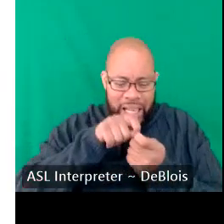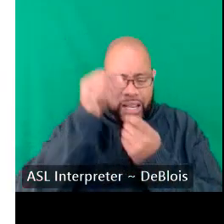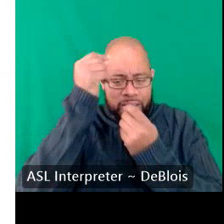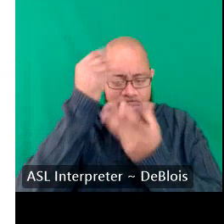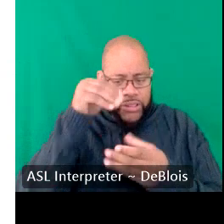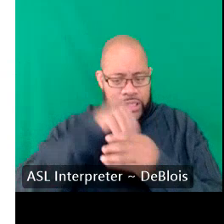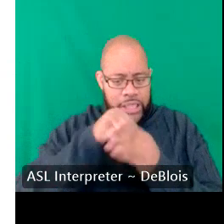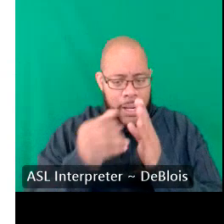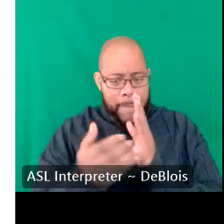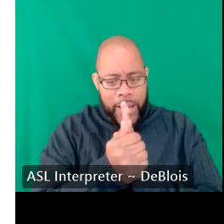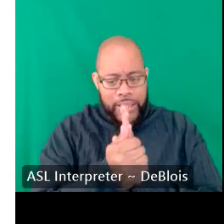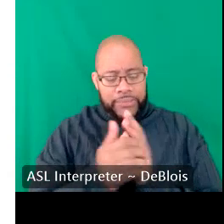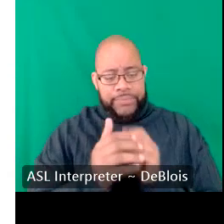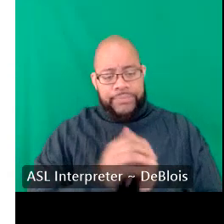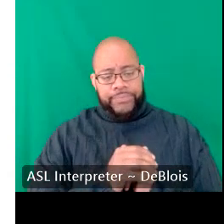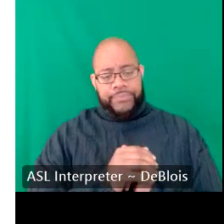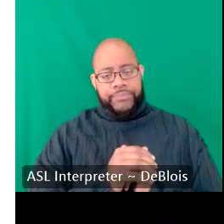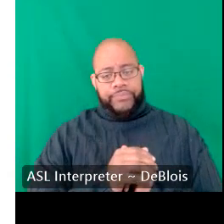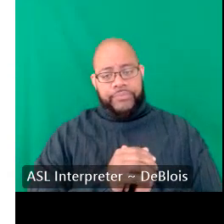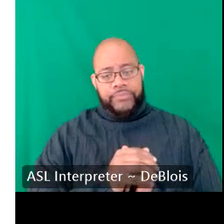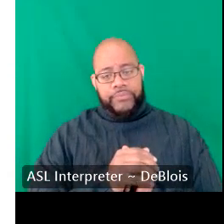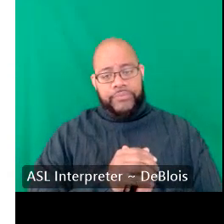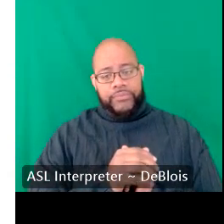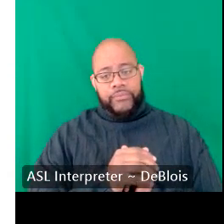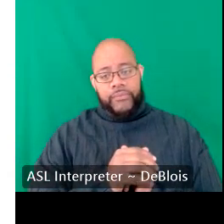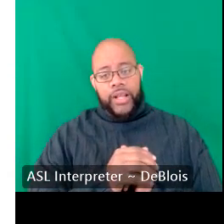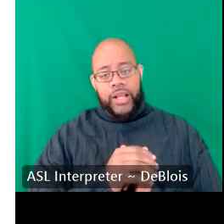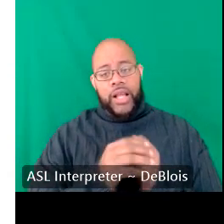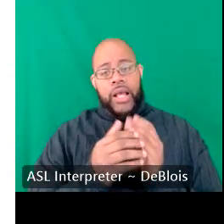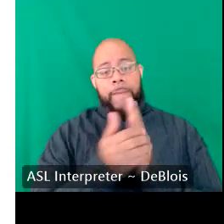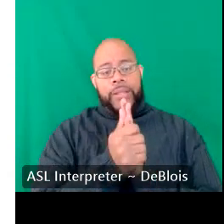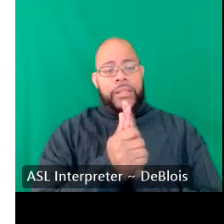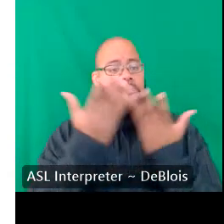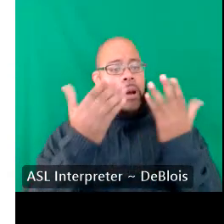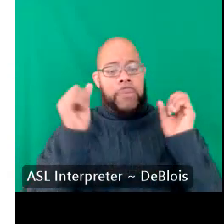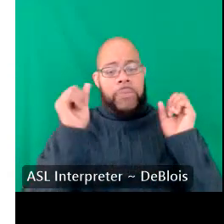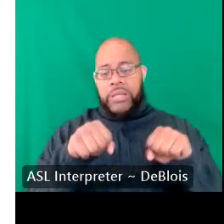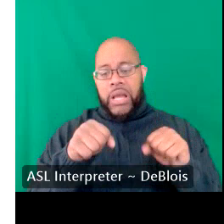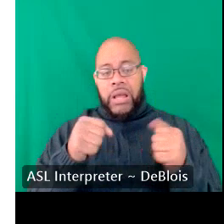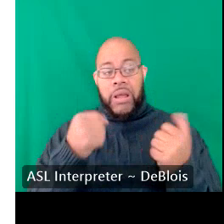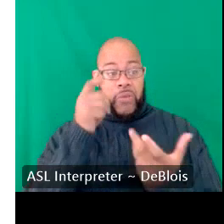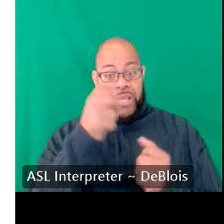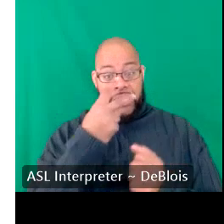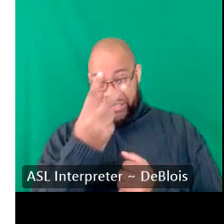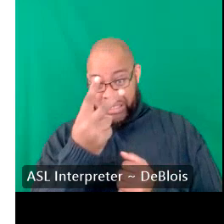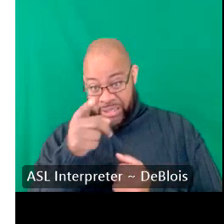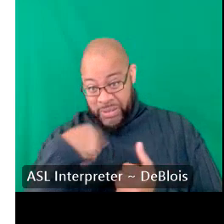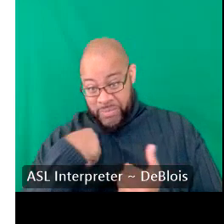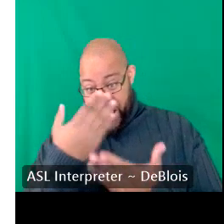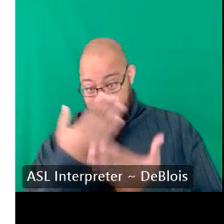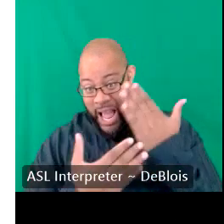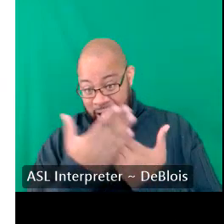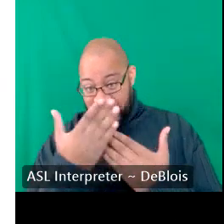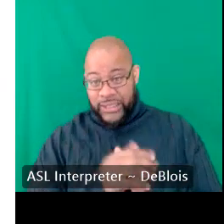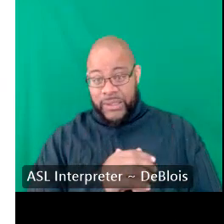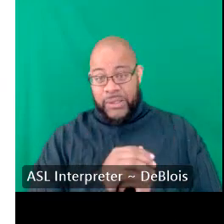And if the appendix is it could probably, I don't know if you guys can see this the way that I'm sitting,